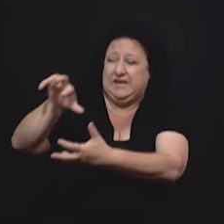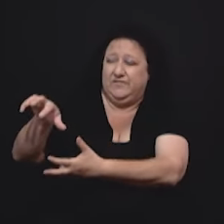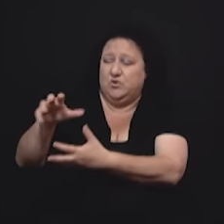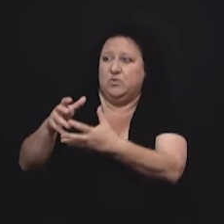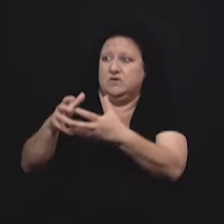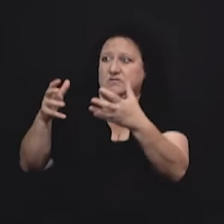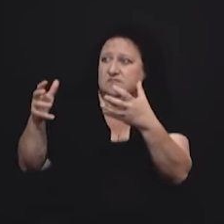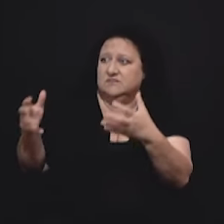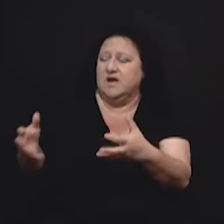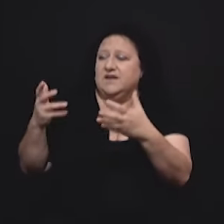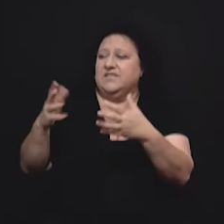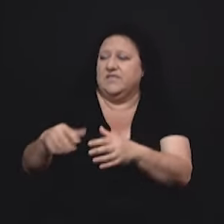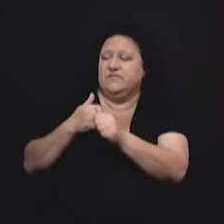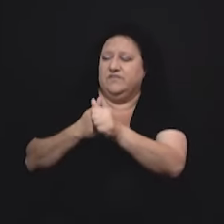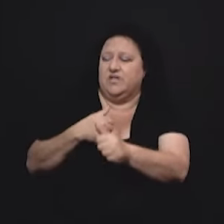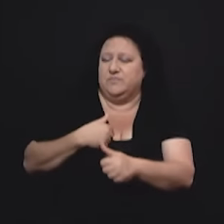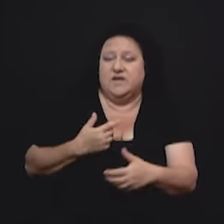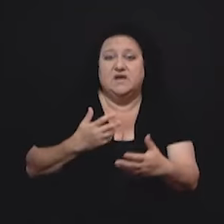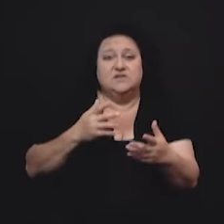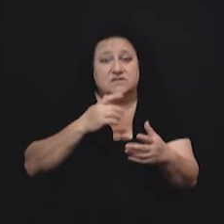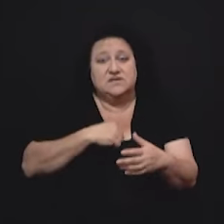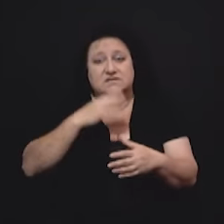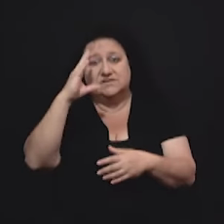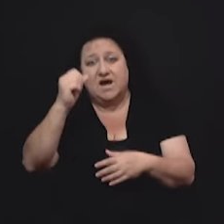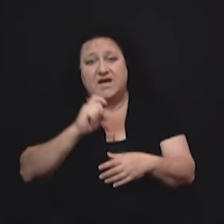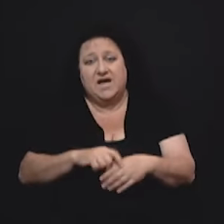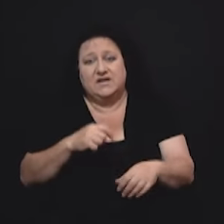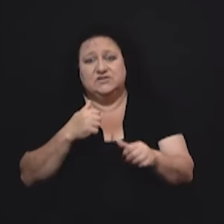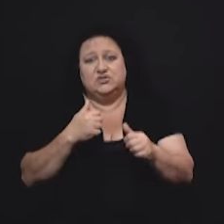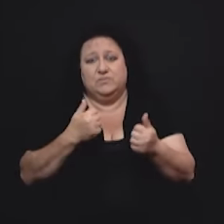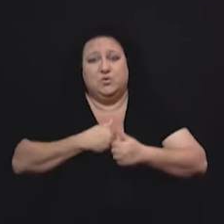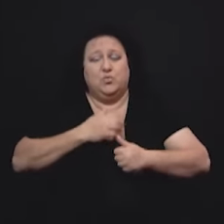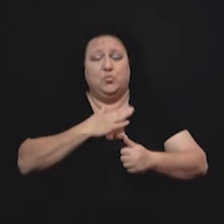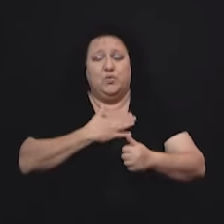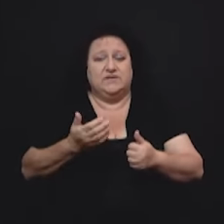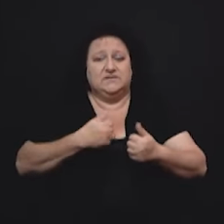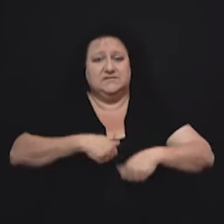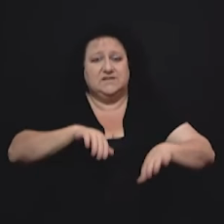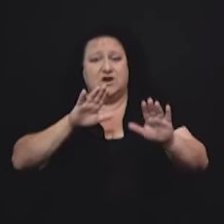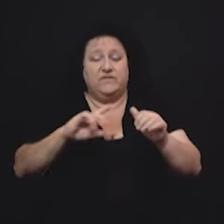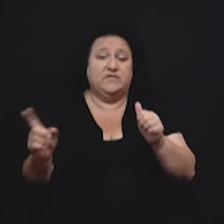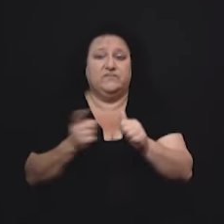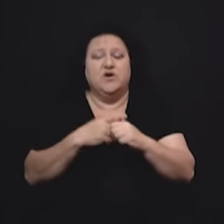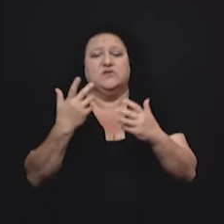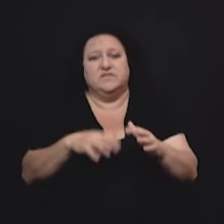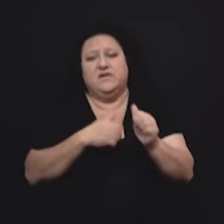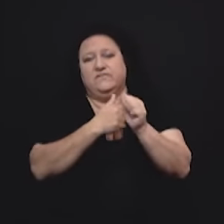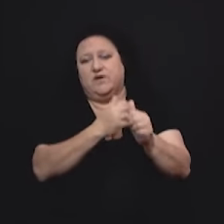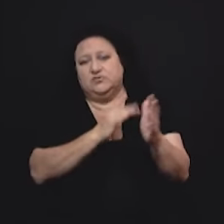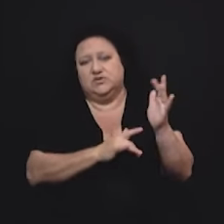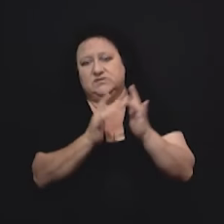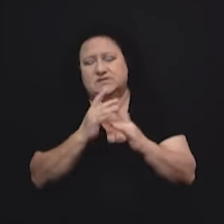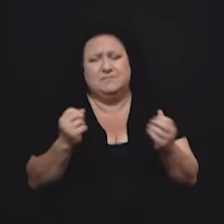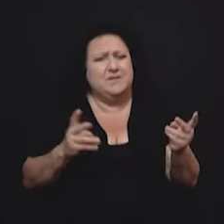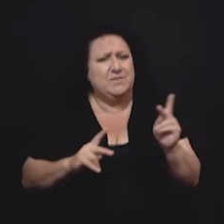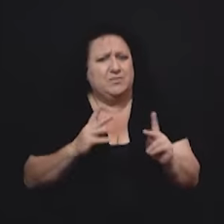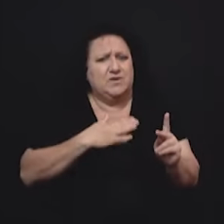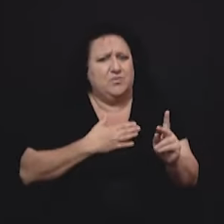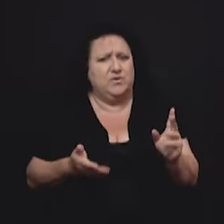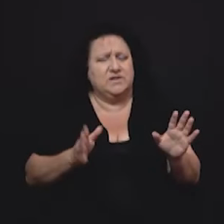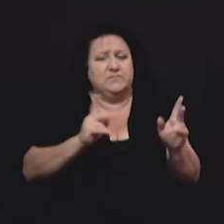He had to be willing to sacrifice for others. Many of us are unwilling to do that. The disciples are, when they hear this,